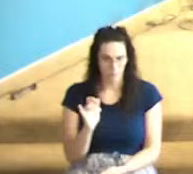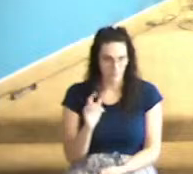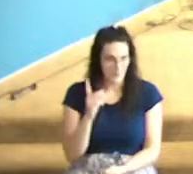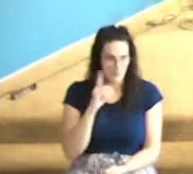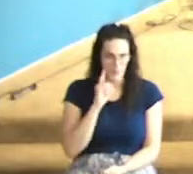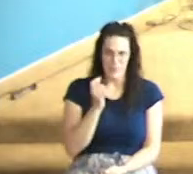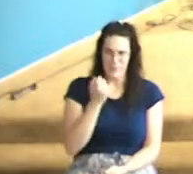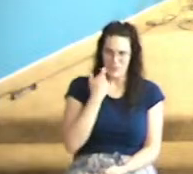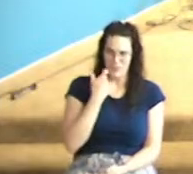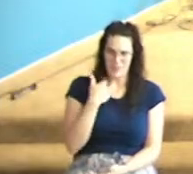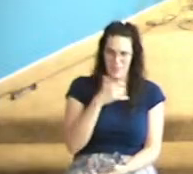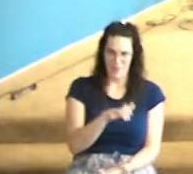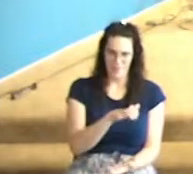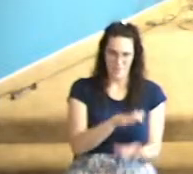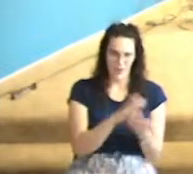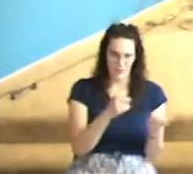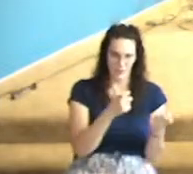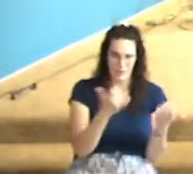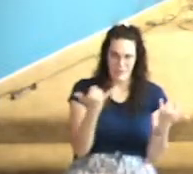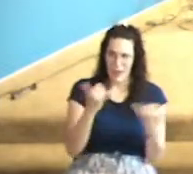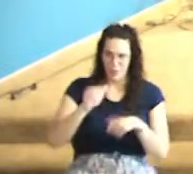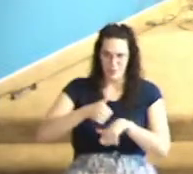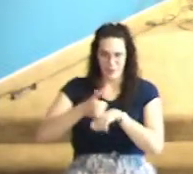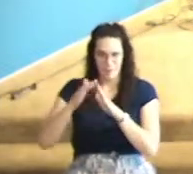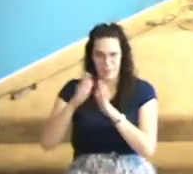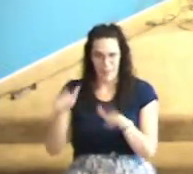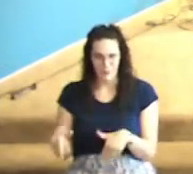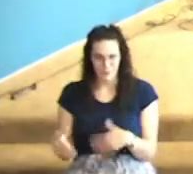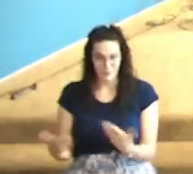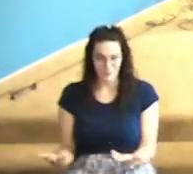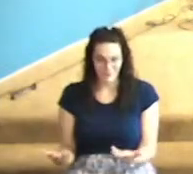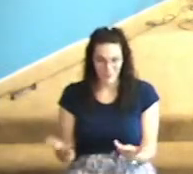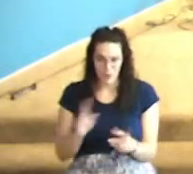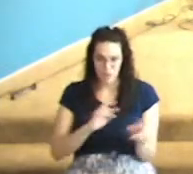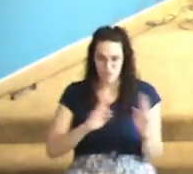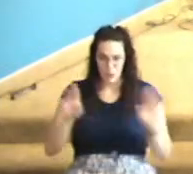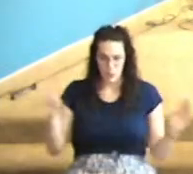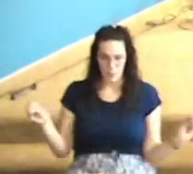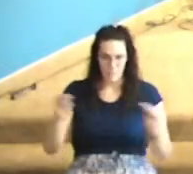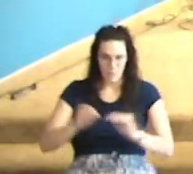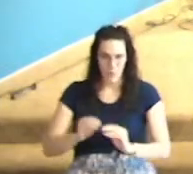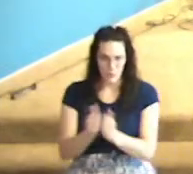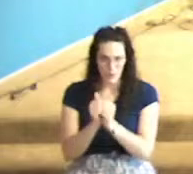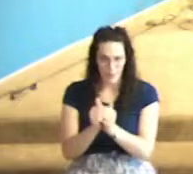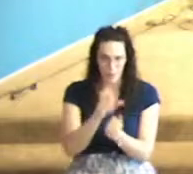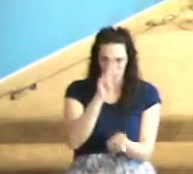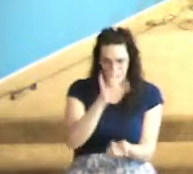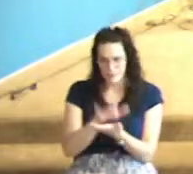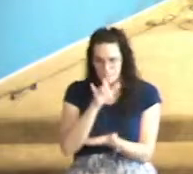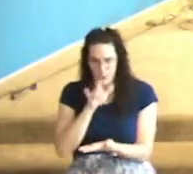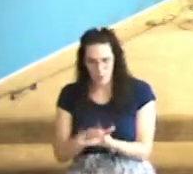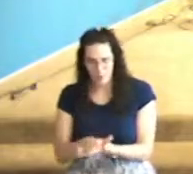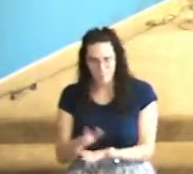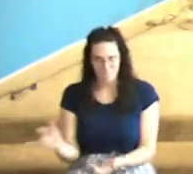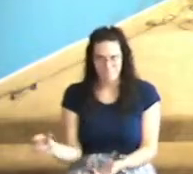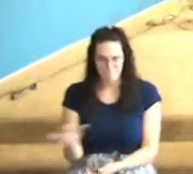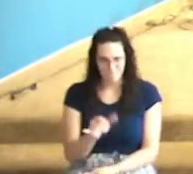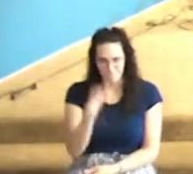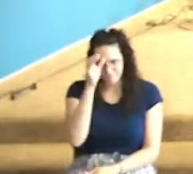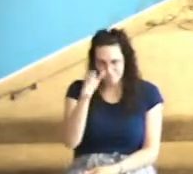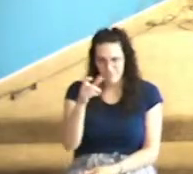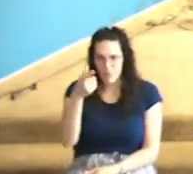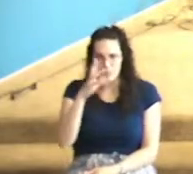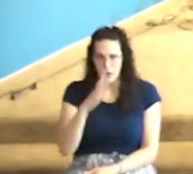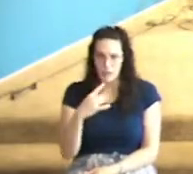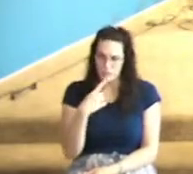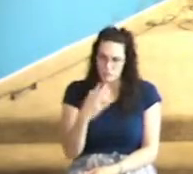had the marriage ceremony, and now they're getting the house set up, aren't they? They're getting ready to move in together as husband and wife. And so it's the idea that, you know,